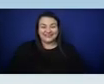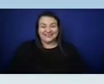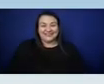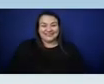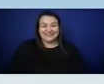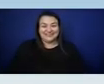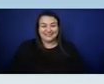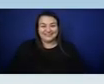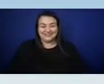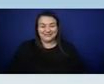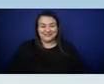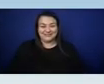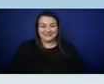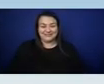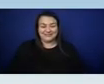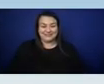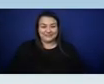location?